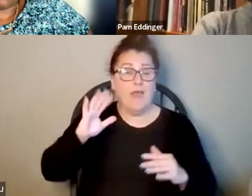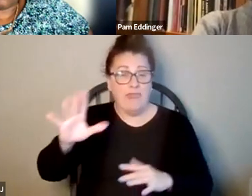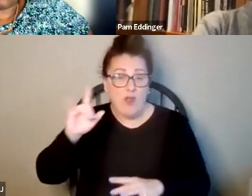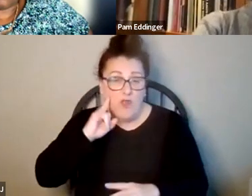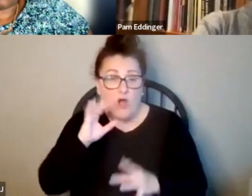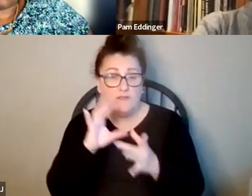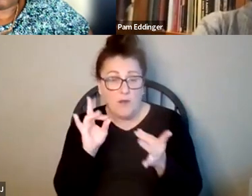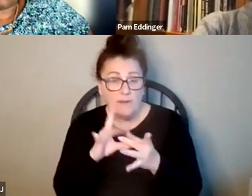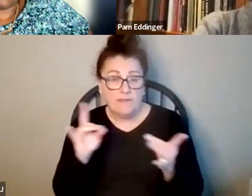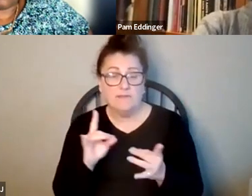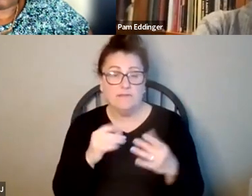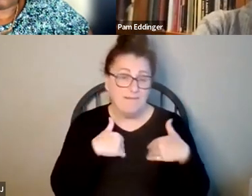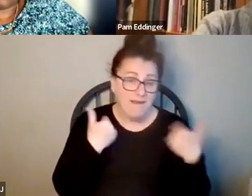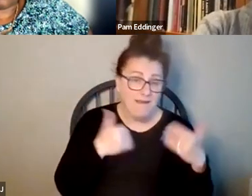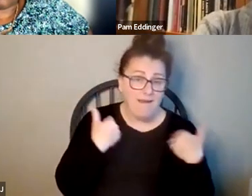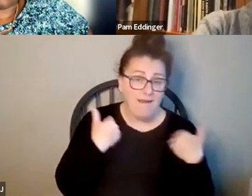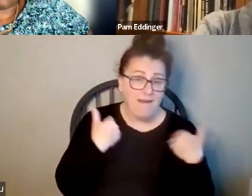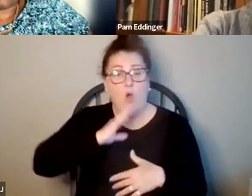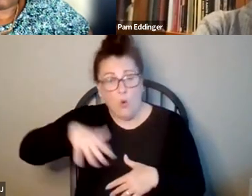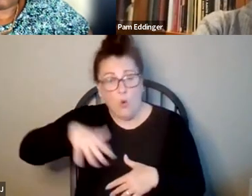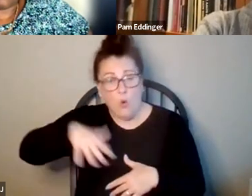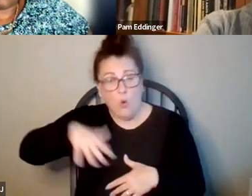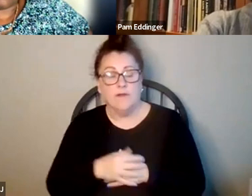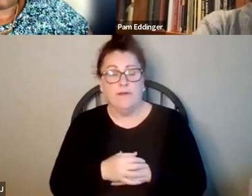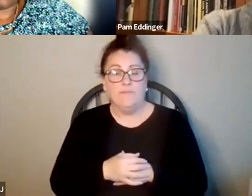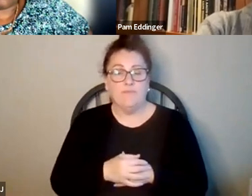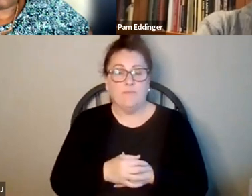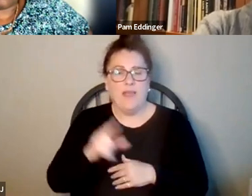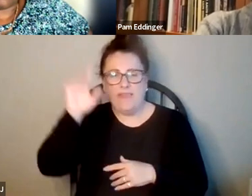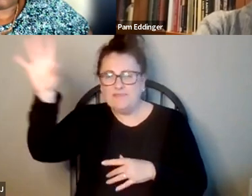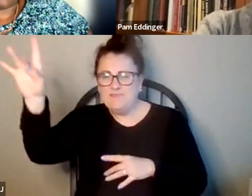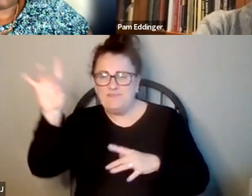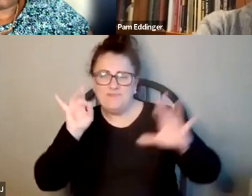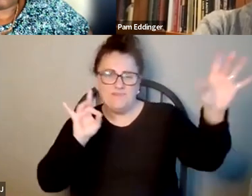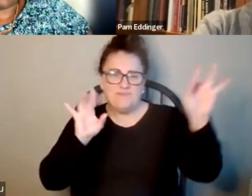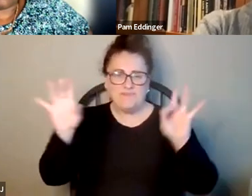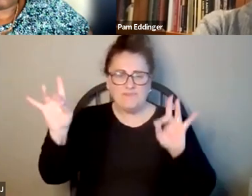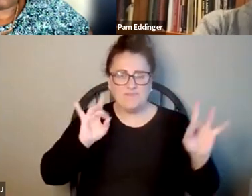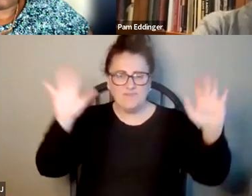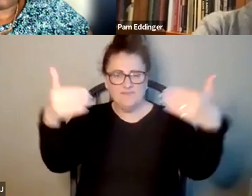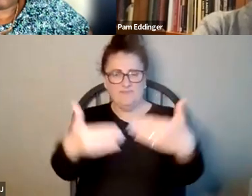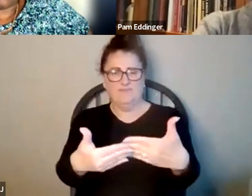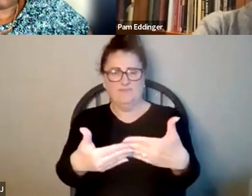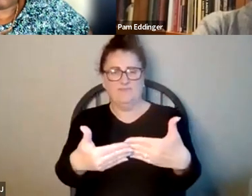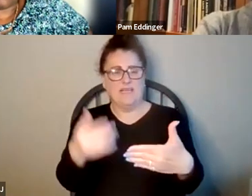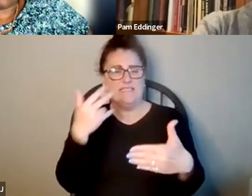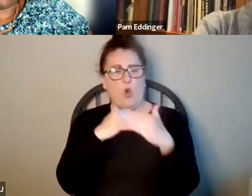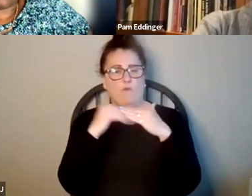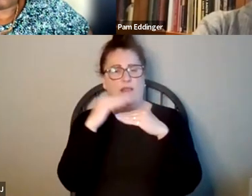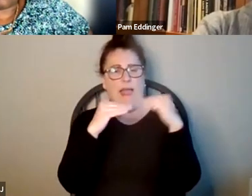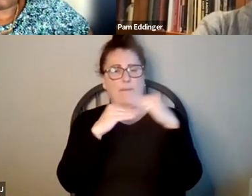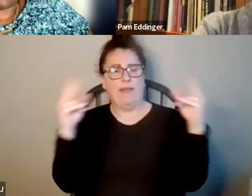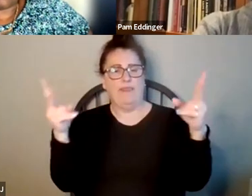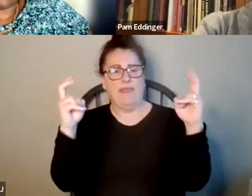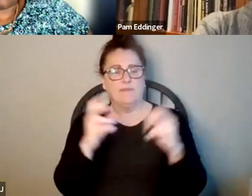So I see this as a mosaic. I take pieces from each and see, am I seeing overlapping themes? Because this not